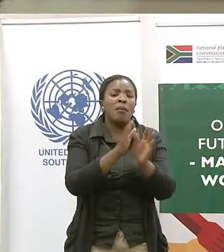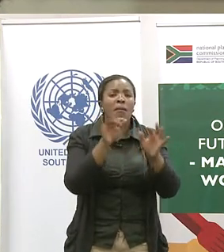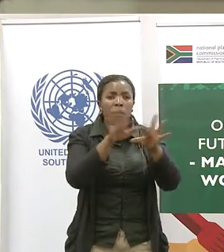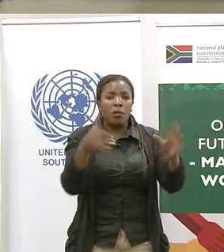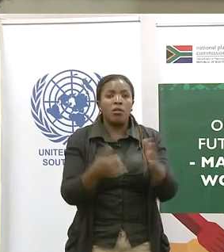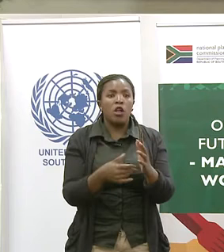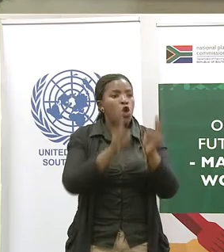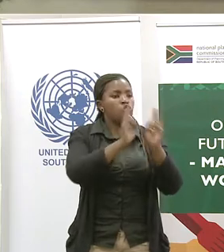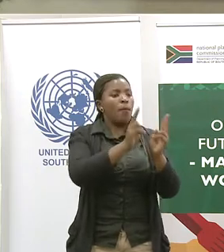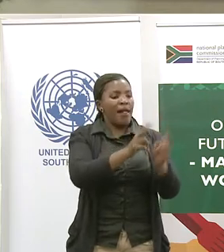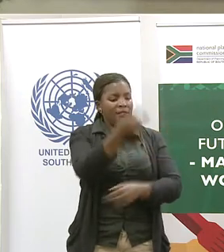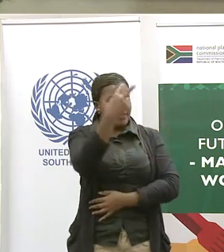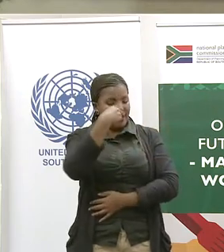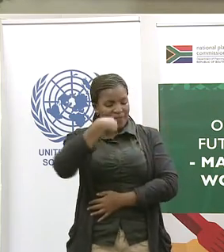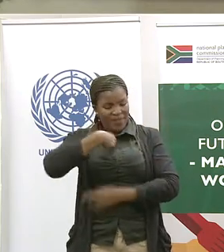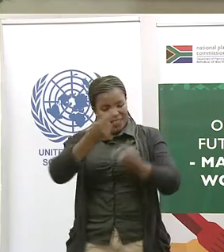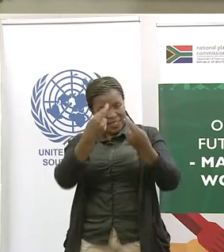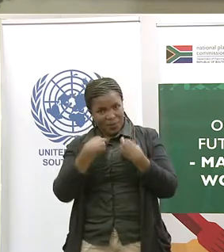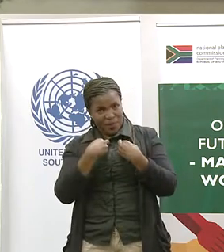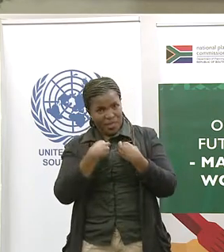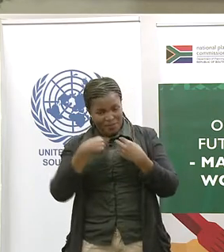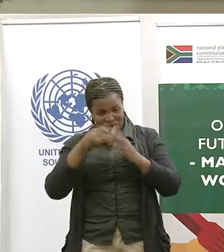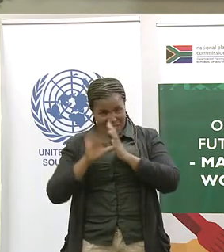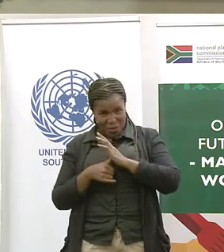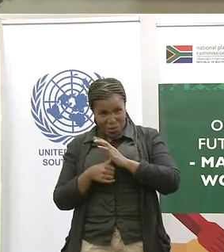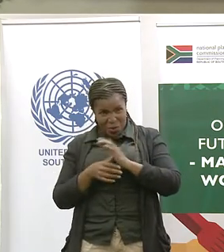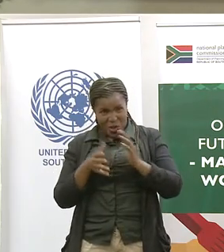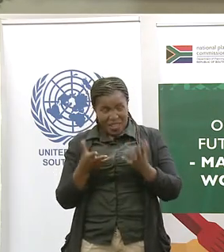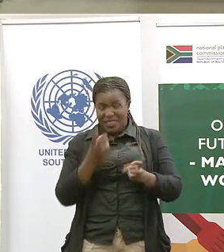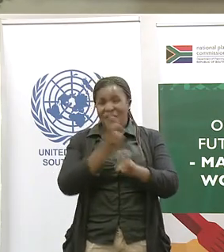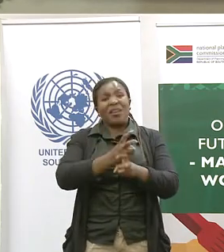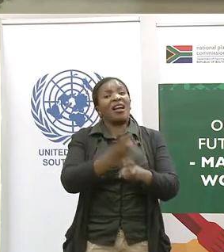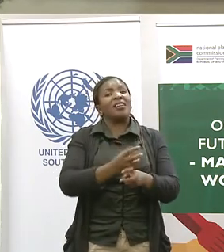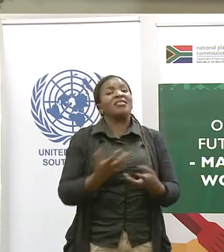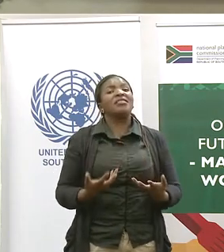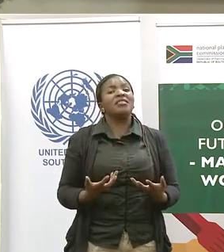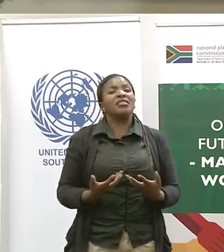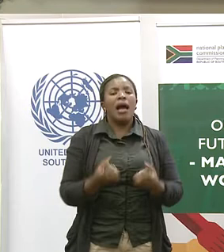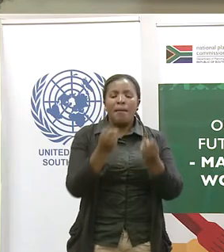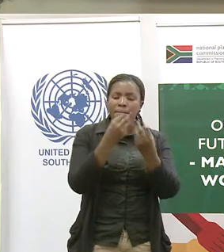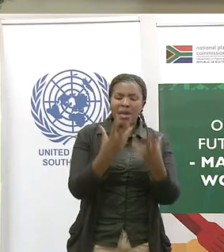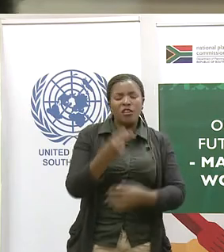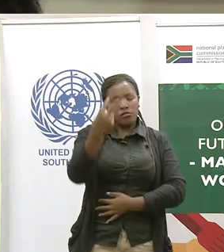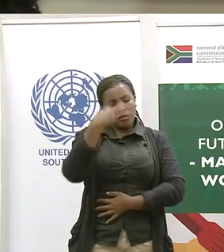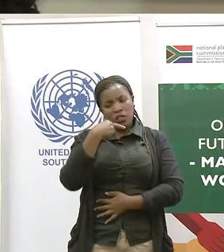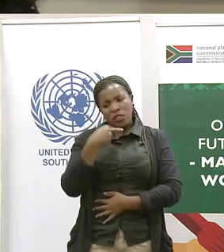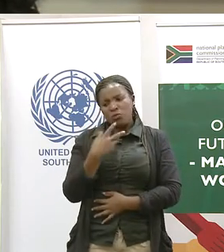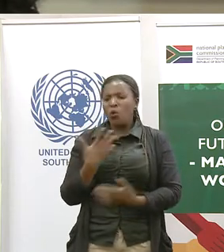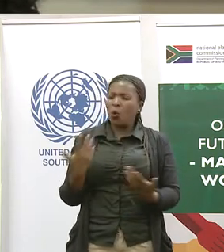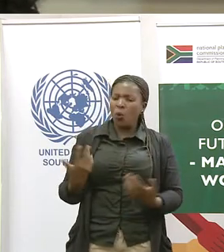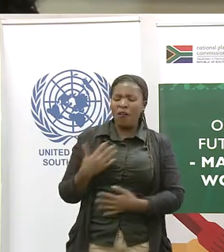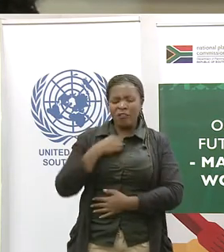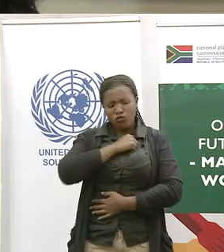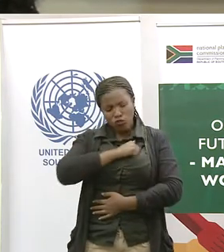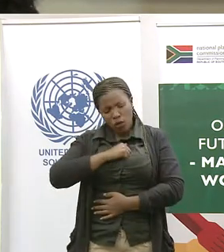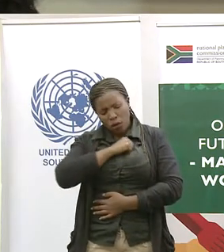and regard us and treat us with the respect they deserve. They either feel sorry for us, they refuse to understand us